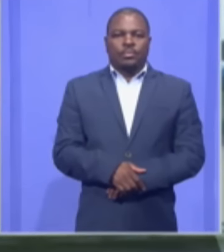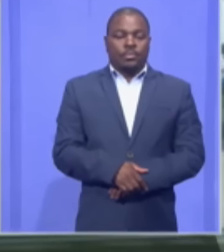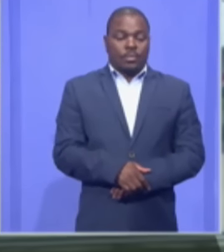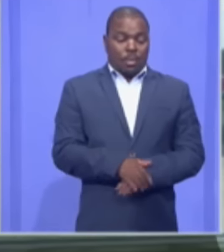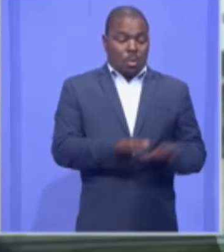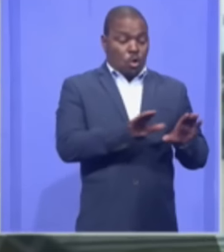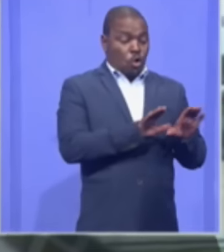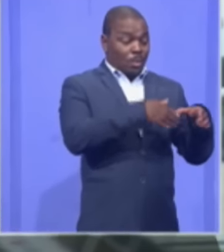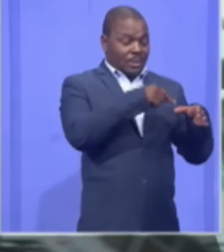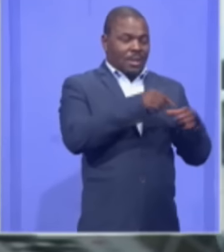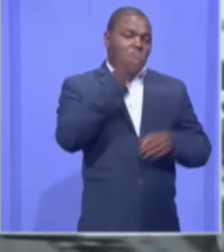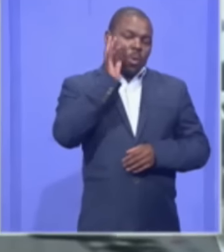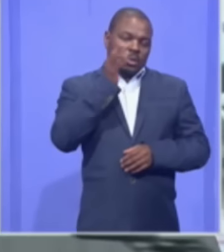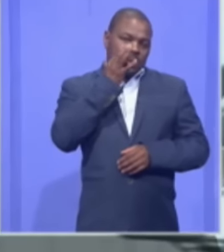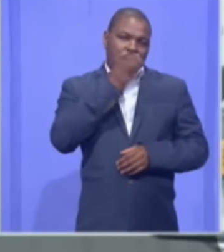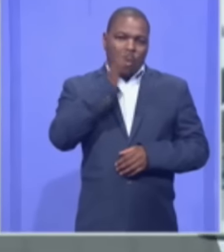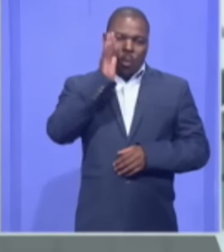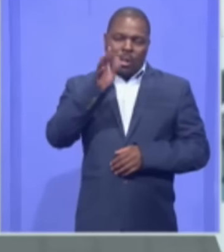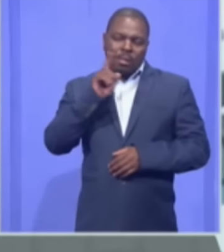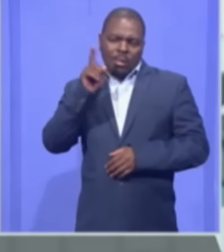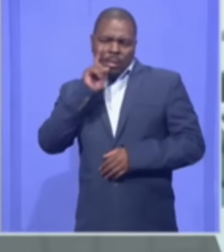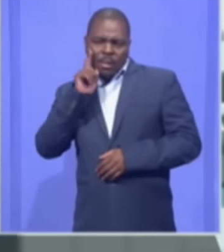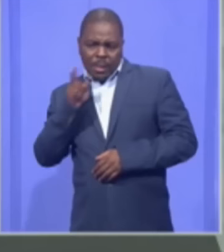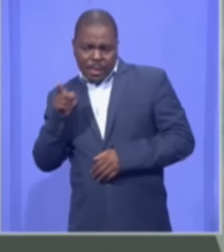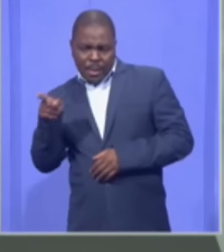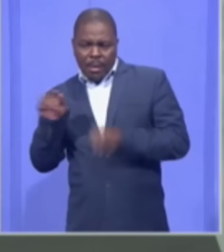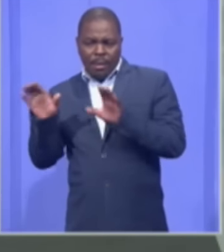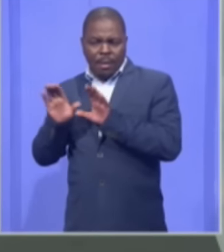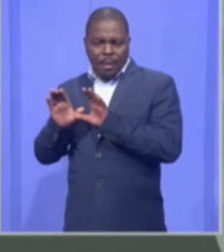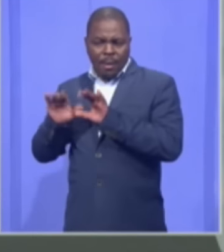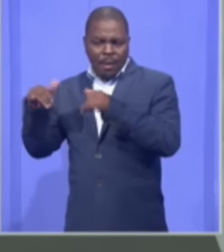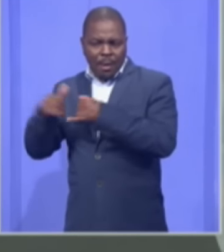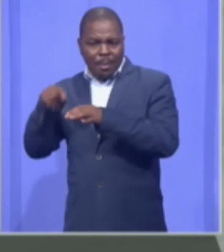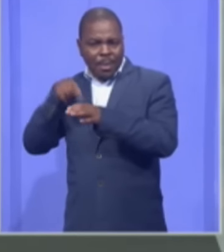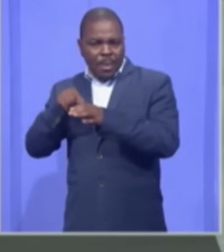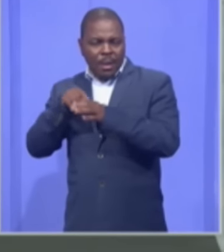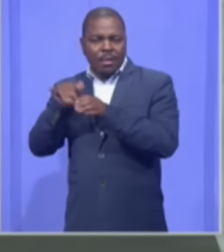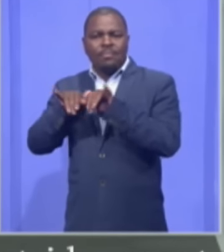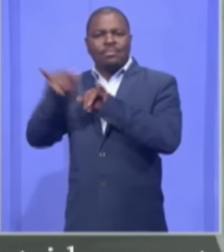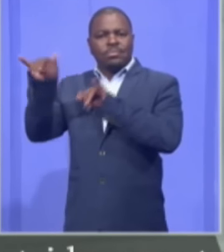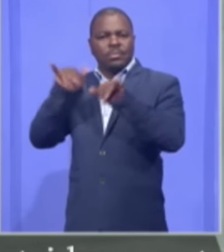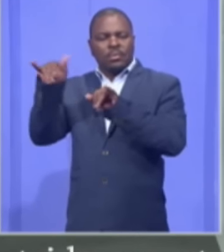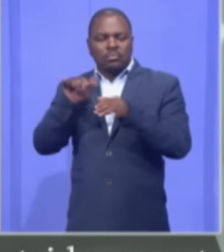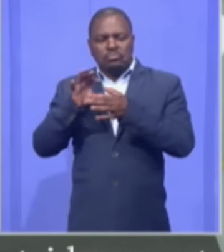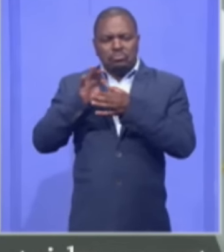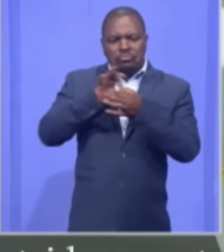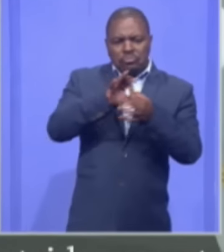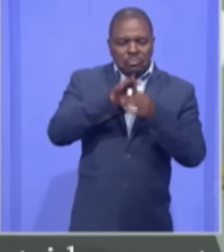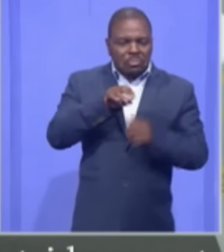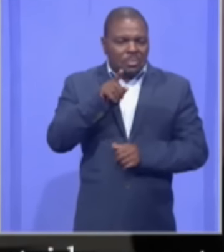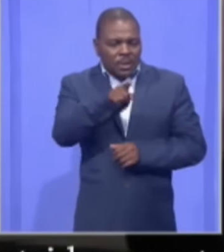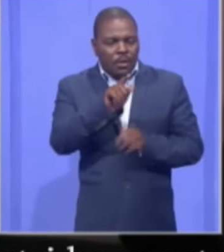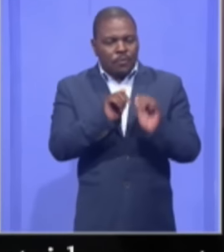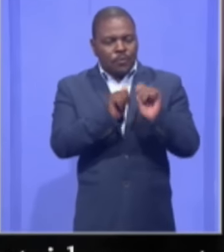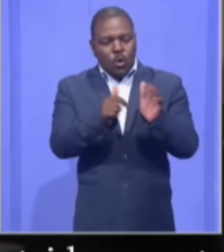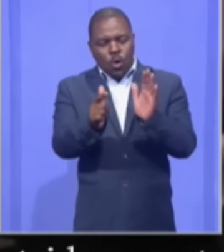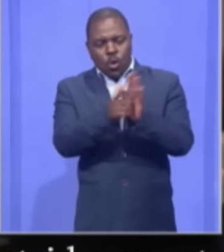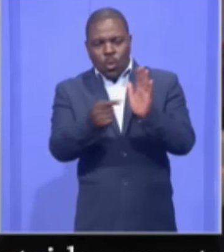Komishini e re e tla lekola boikamahanyo ba khampani ena ya difofane le dipehelo tsa molao